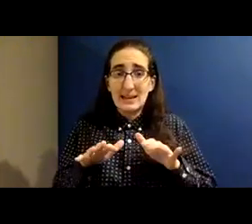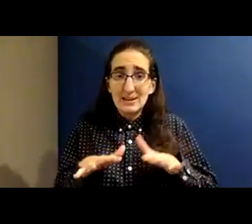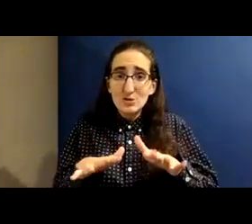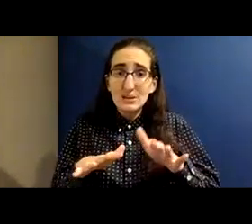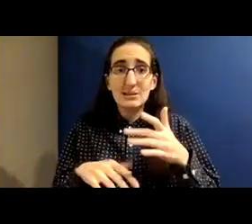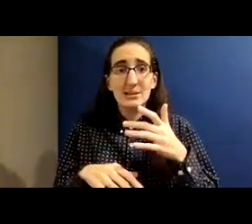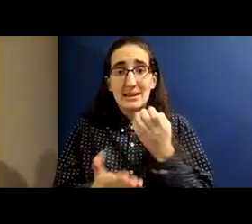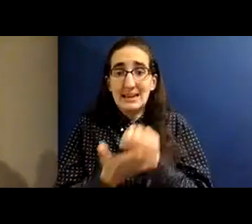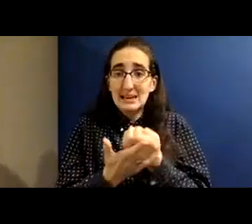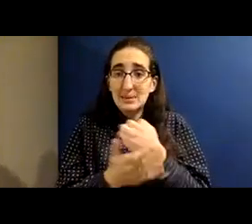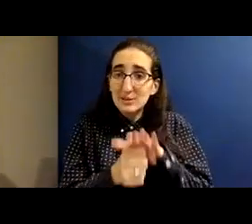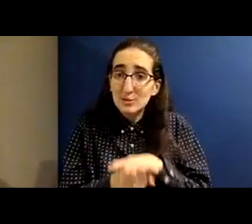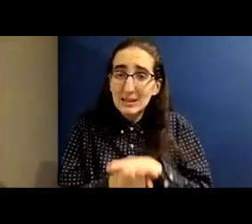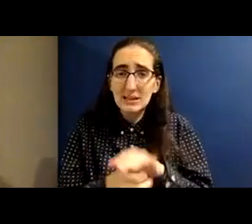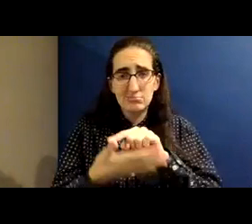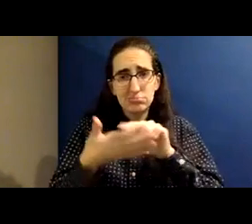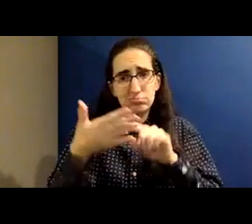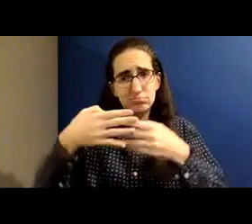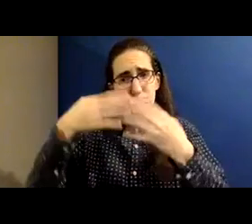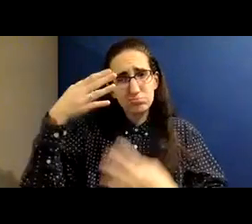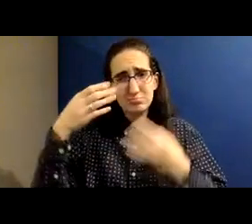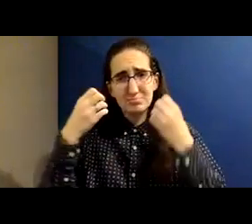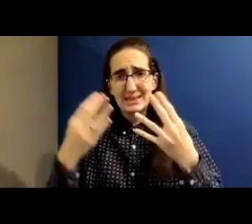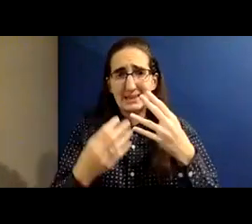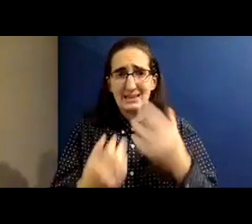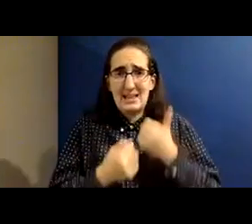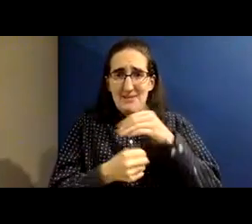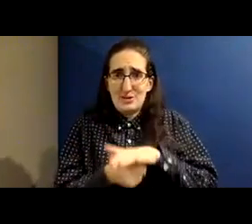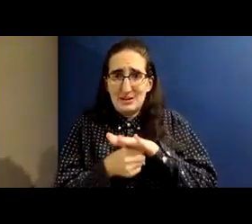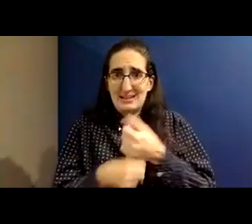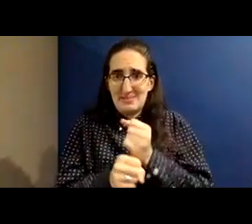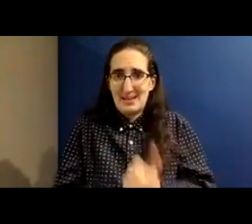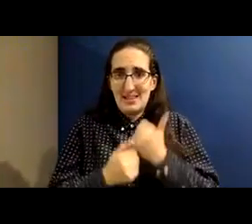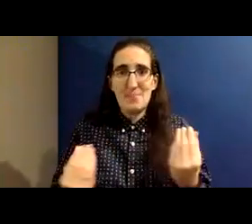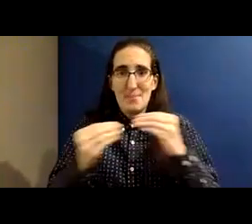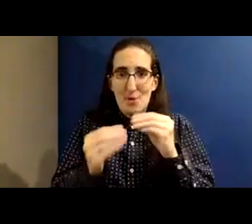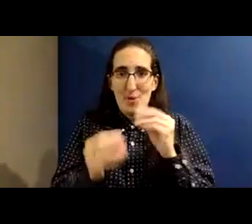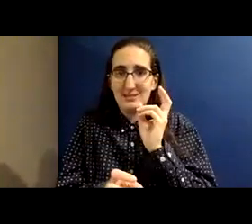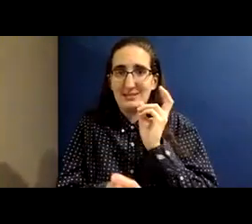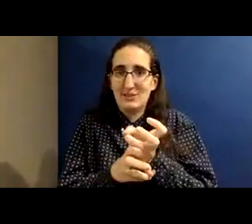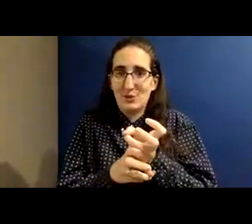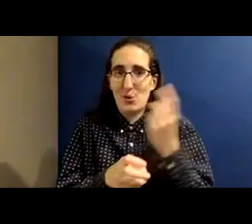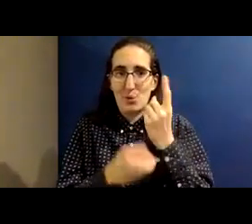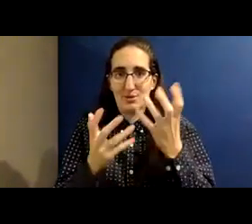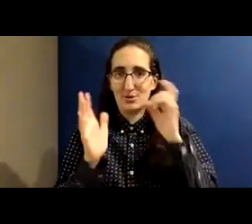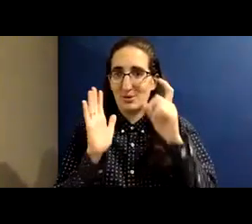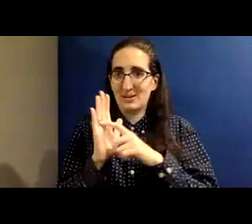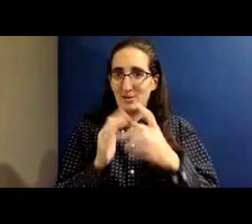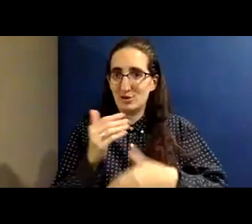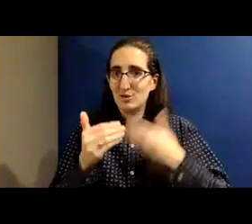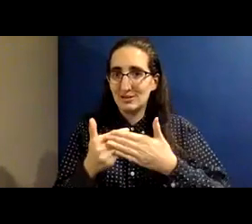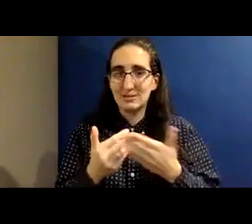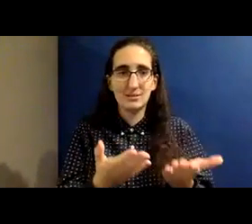there's economic stress. There are a lot of things that are making life more difficult, and we always want to acknowledge that. Next slide,